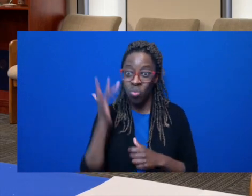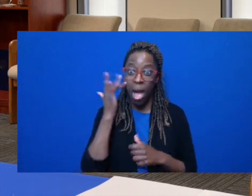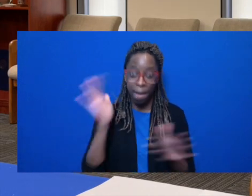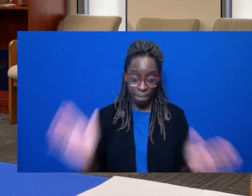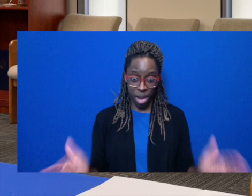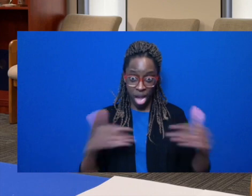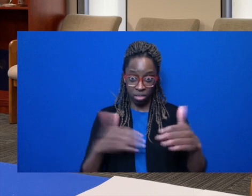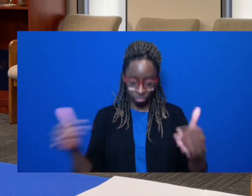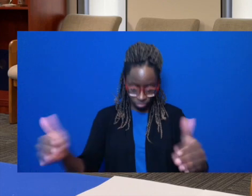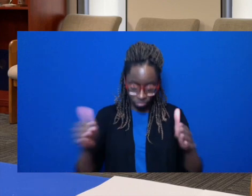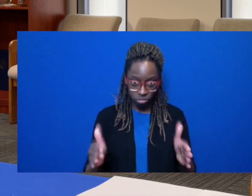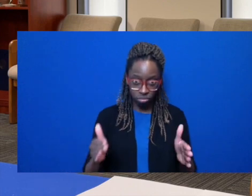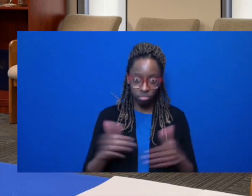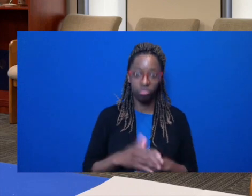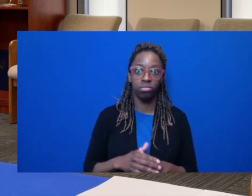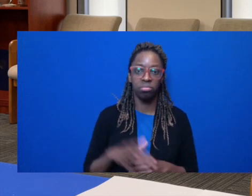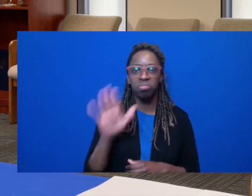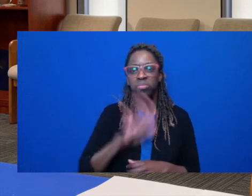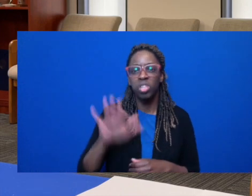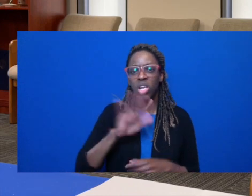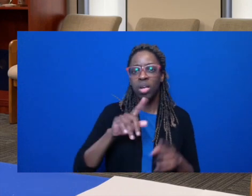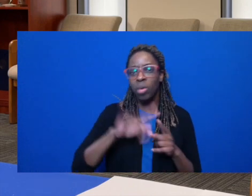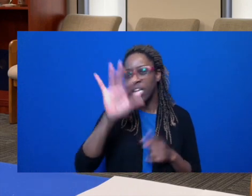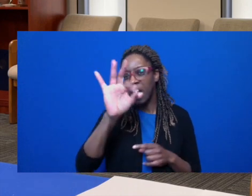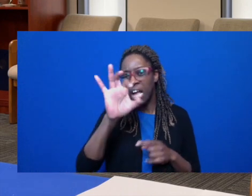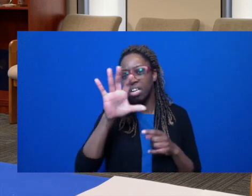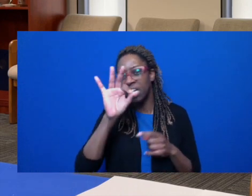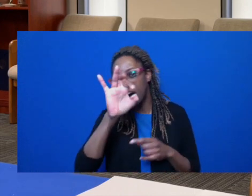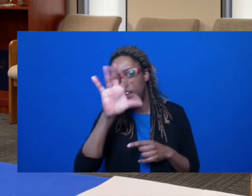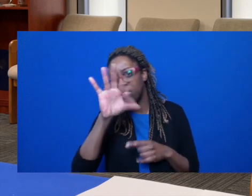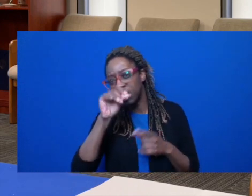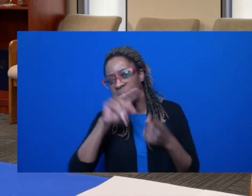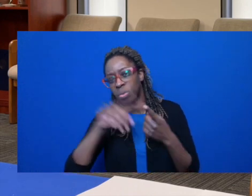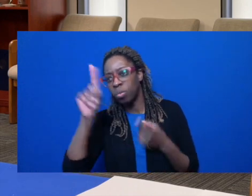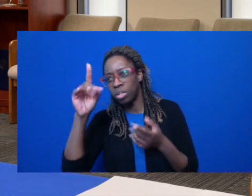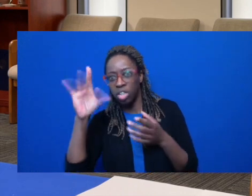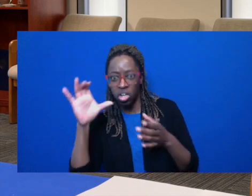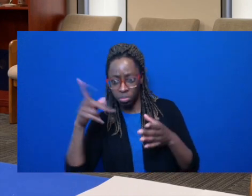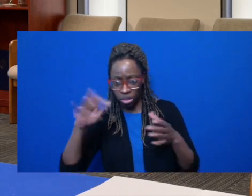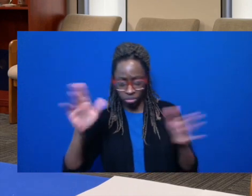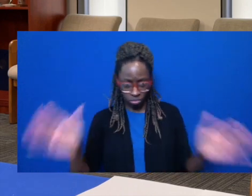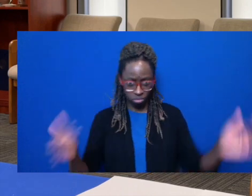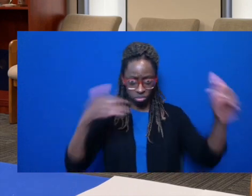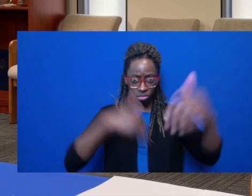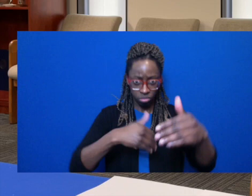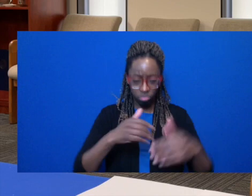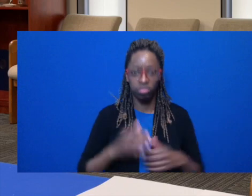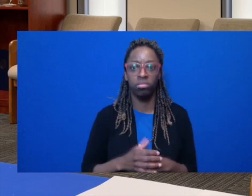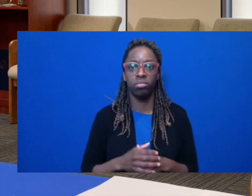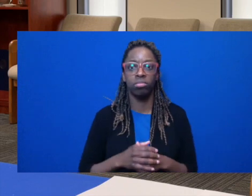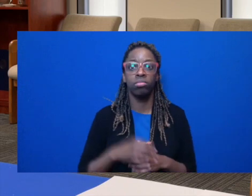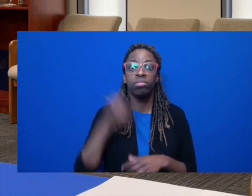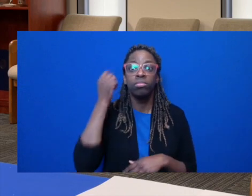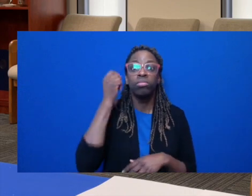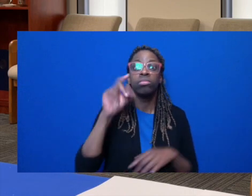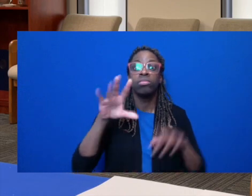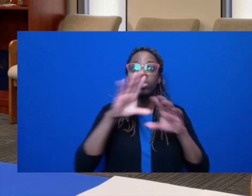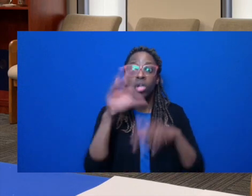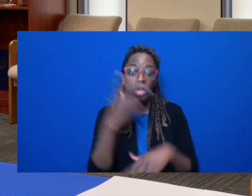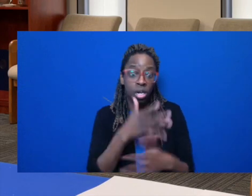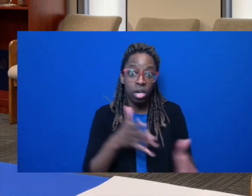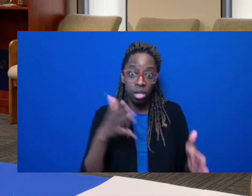no vaccine is wasted, right? Obviously, we're in short supply here. So we want to make sure it's packaged and